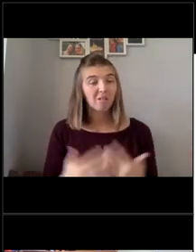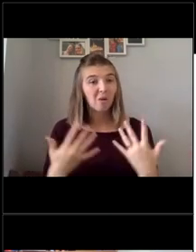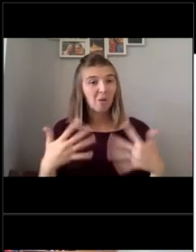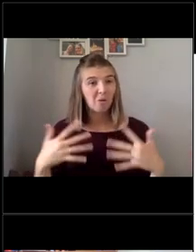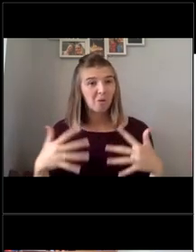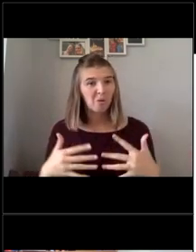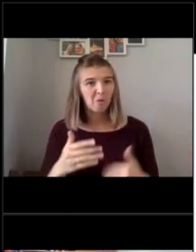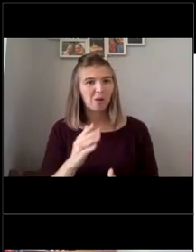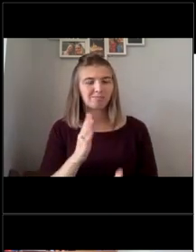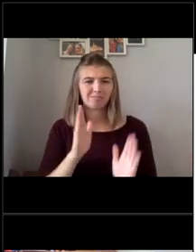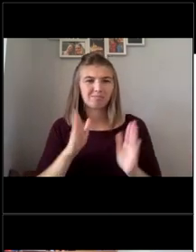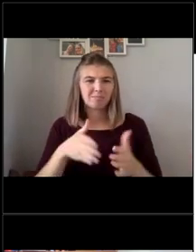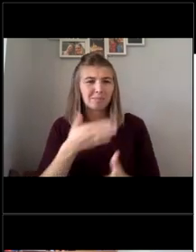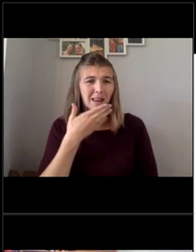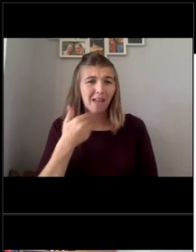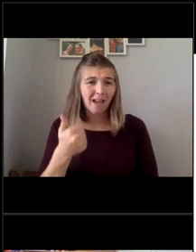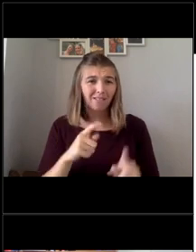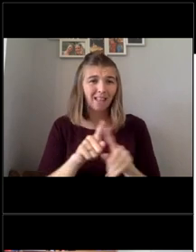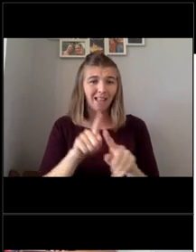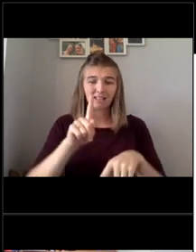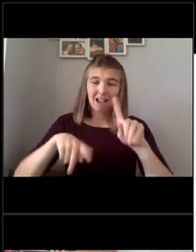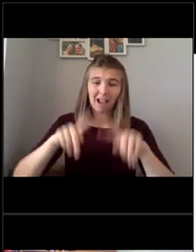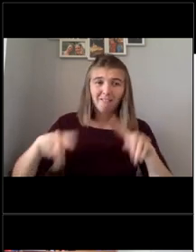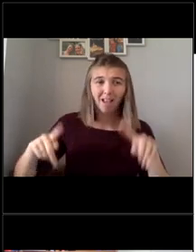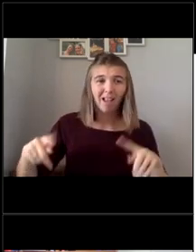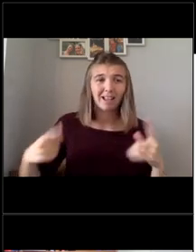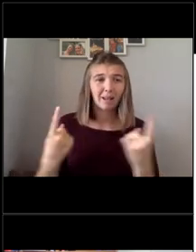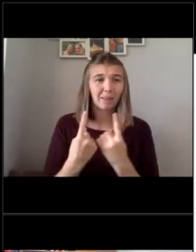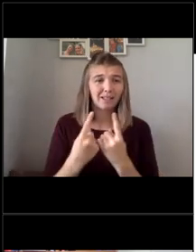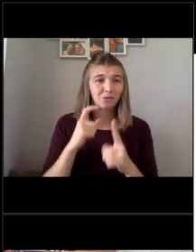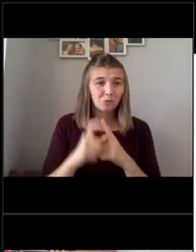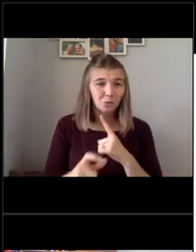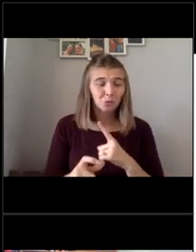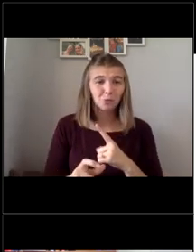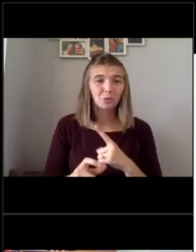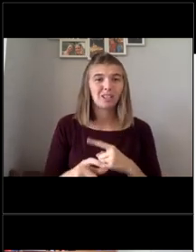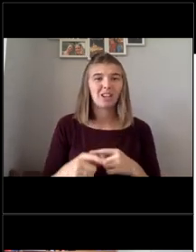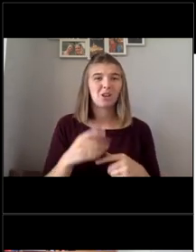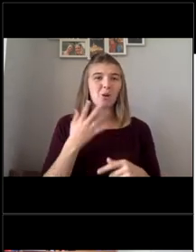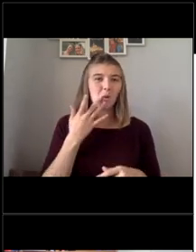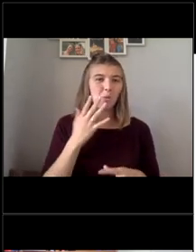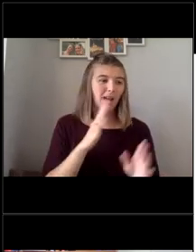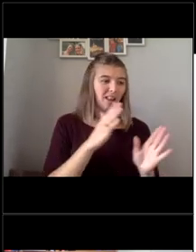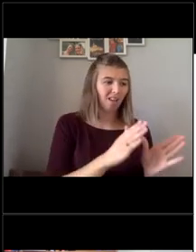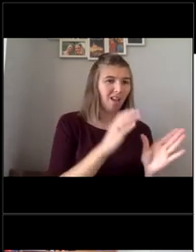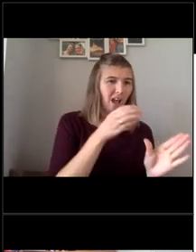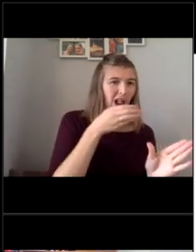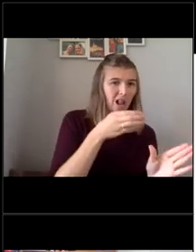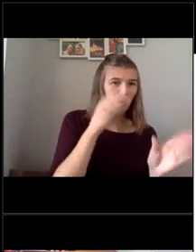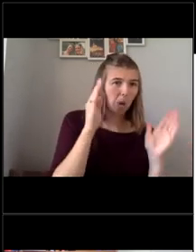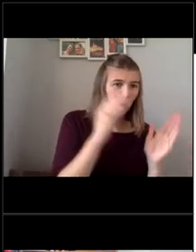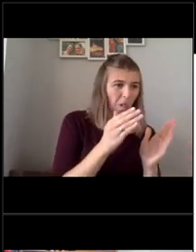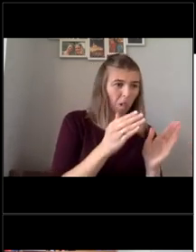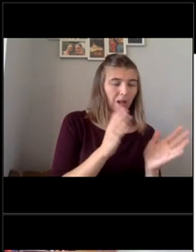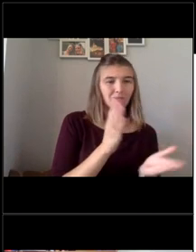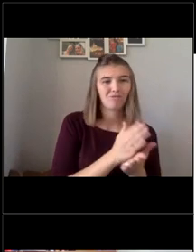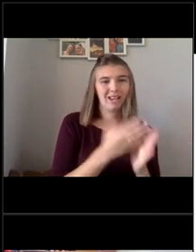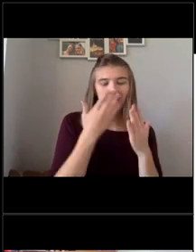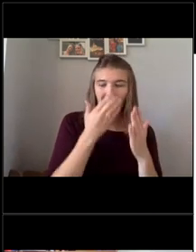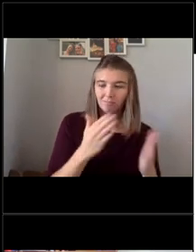yourself from needing to be at somewhere that has an alcohol license, then it opens the whole world up.